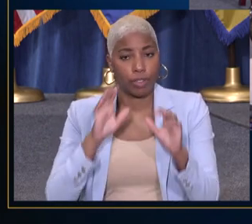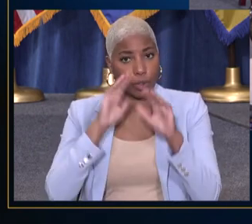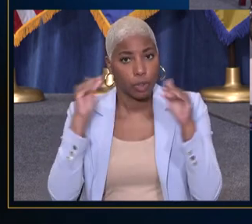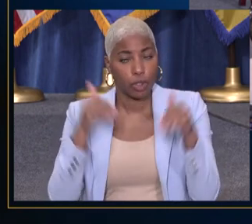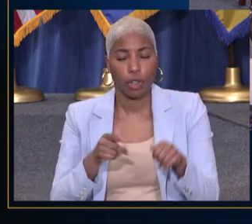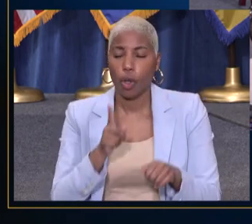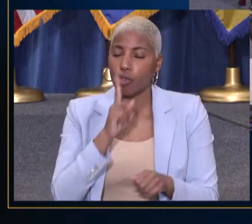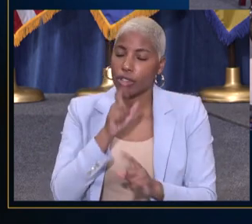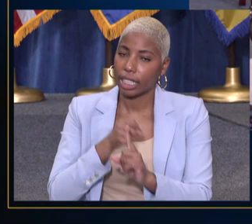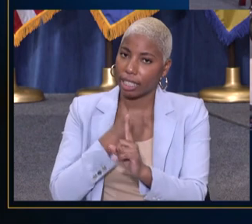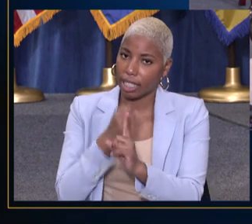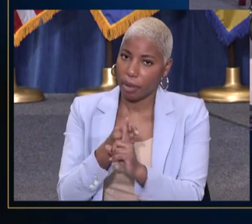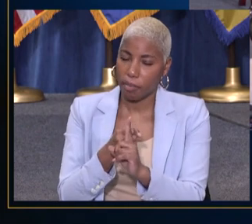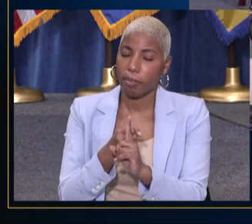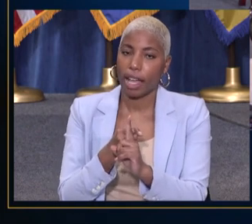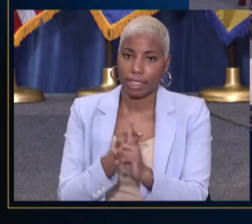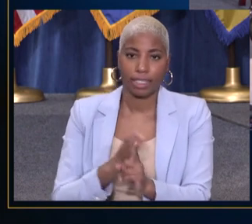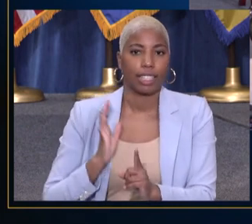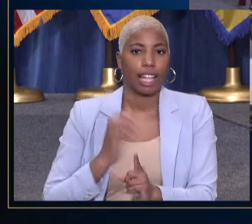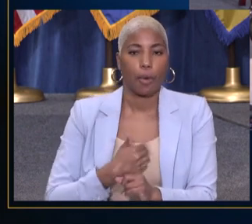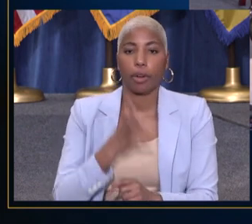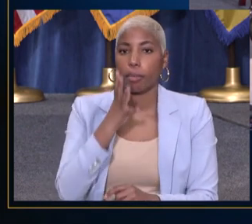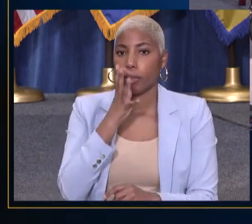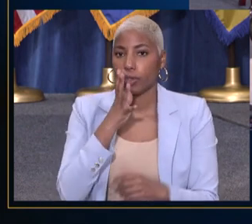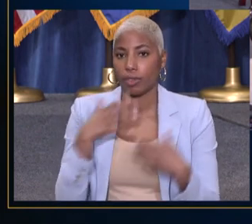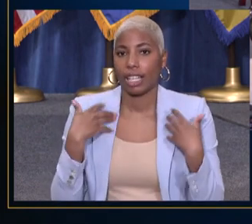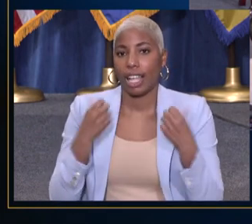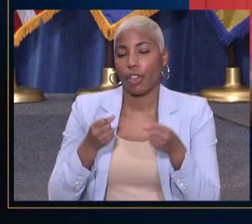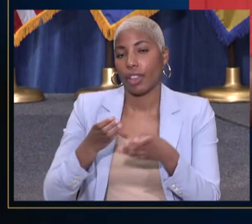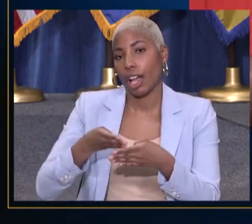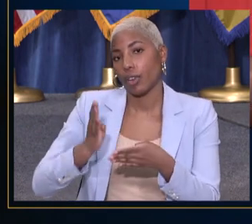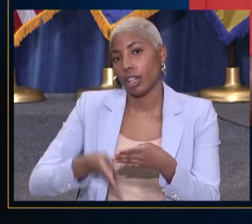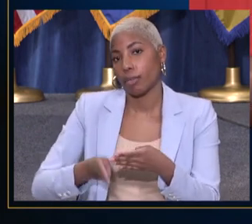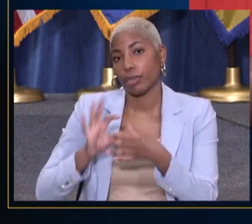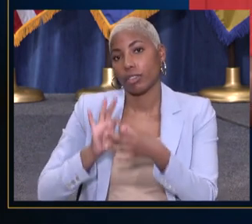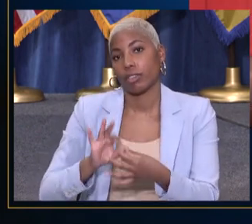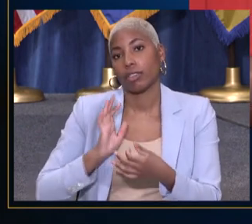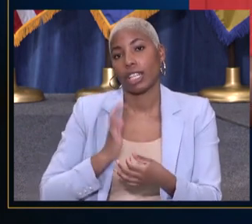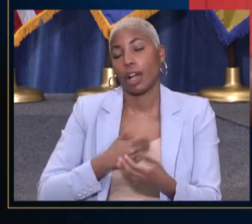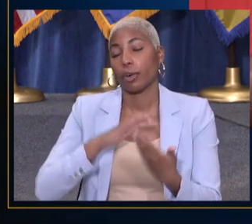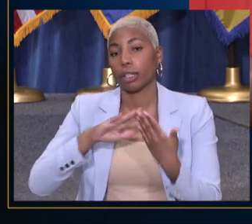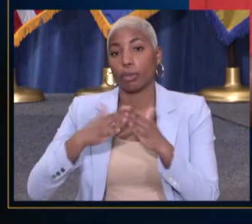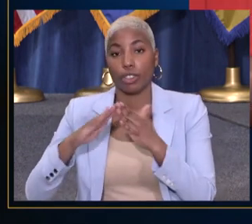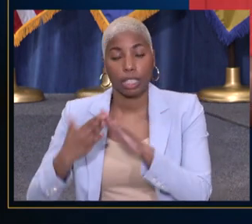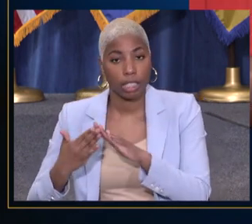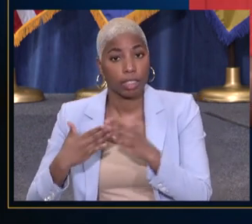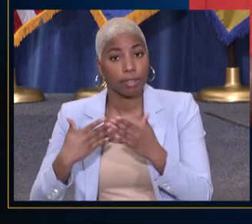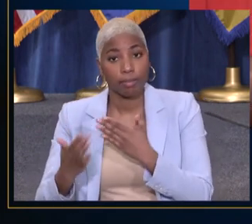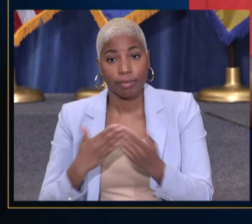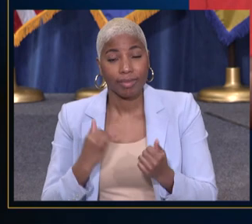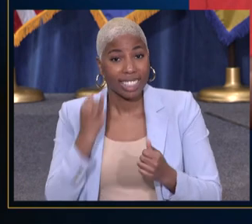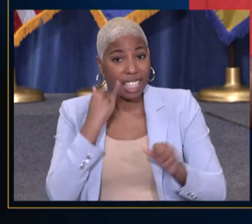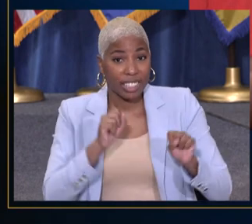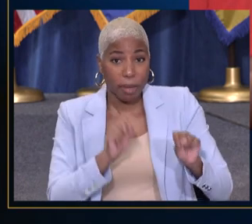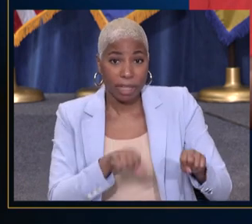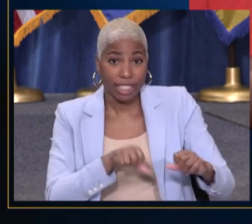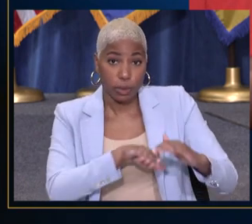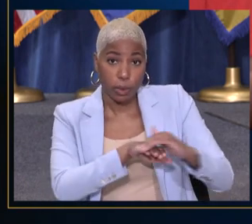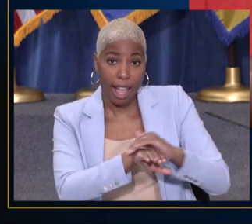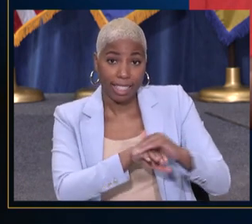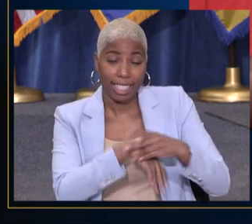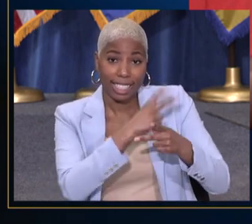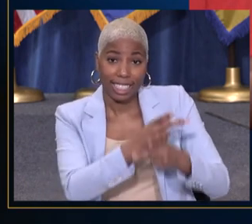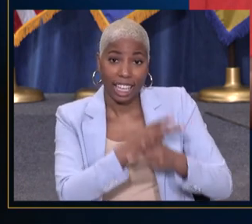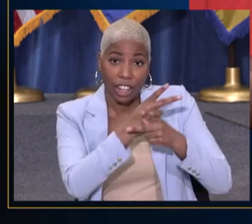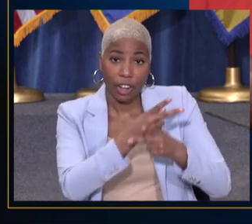really affecting our maternal health outcomes in our community. whether it's our ability to access care,